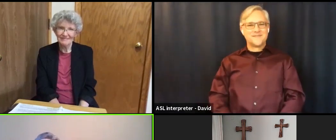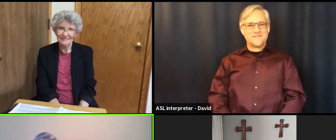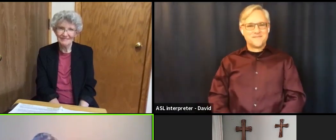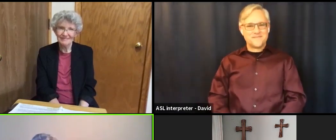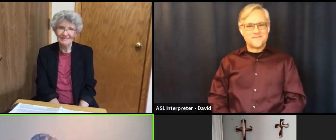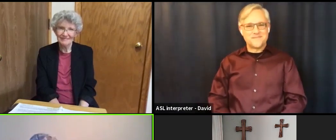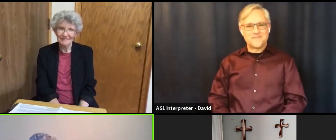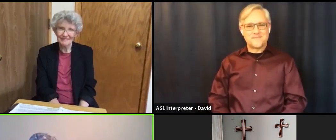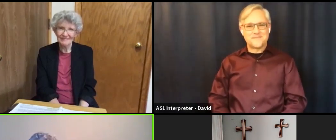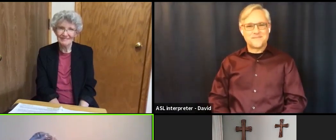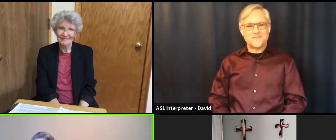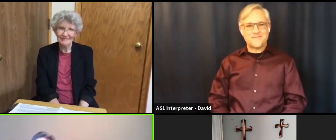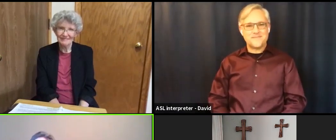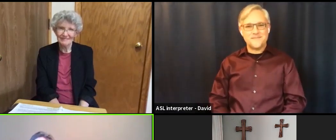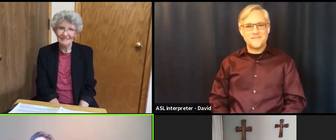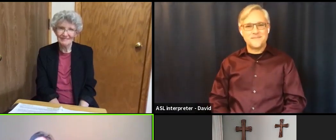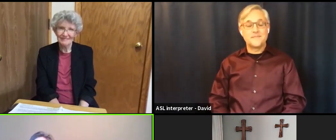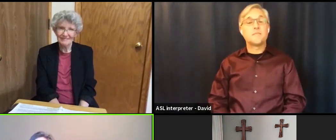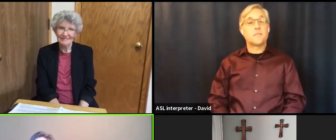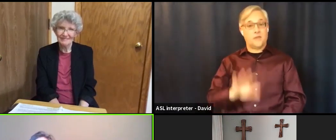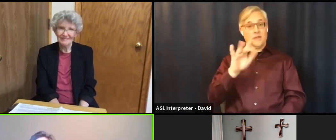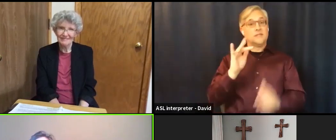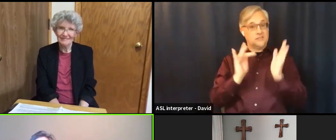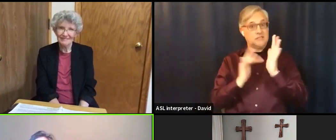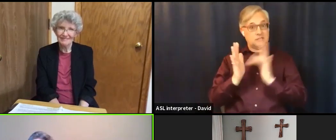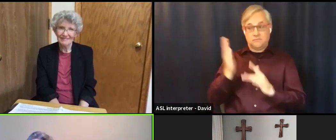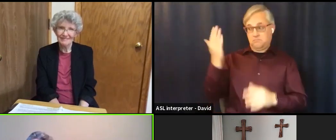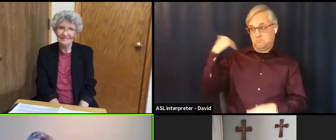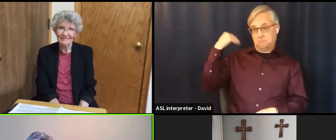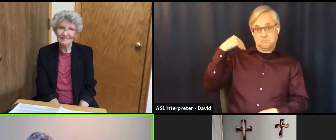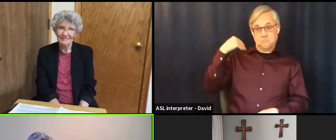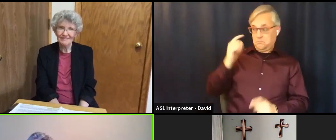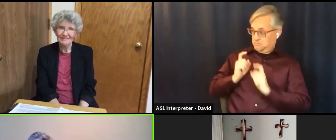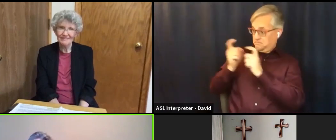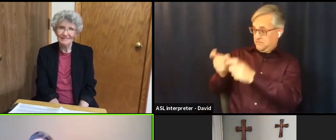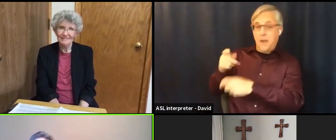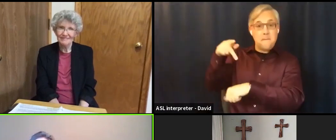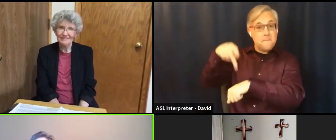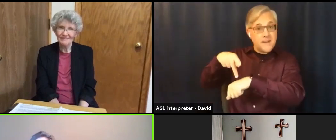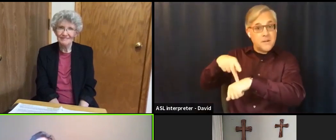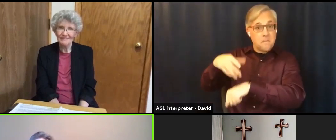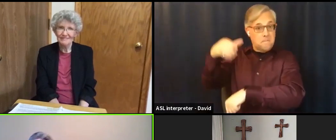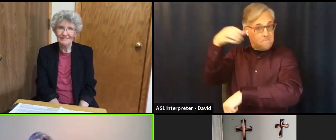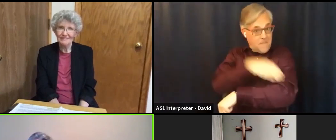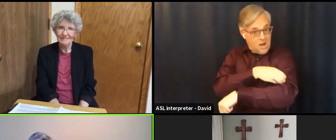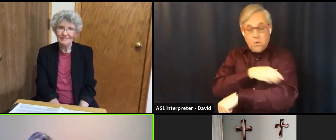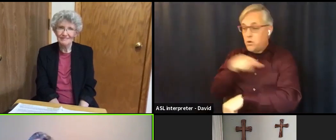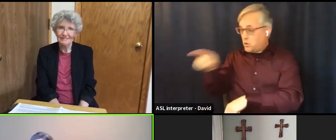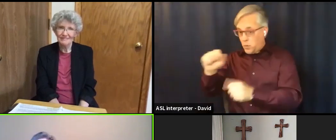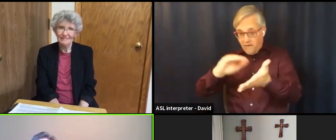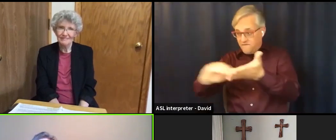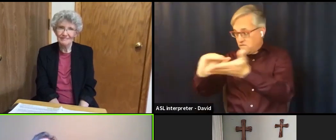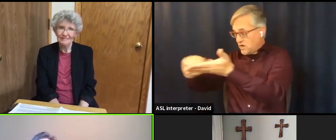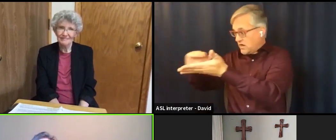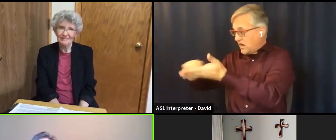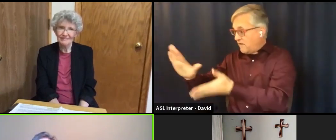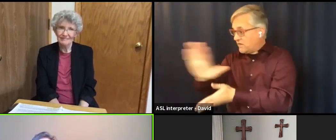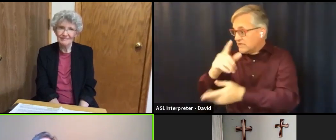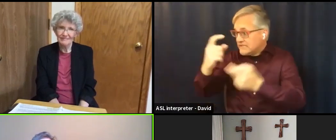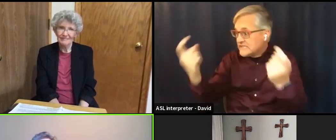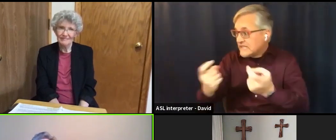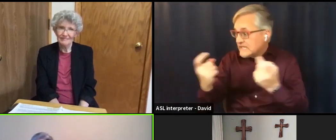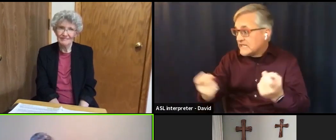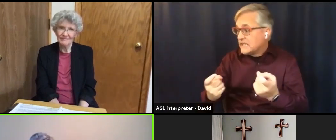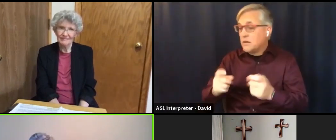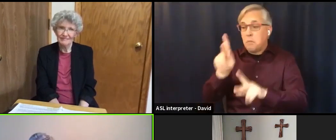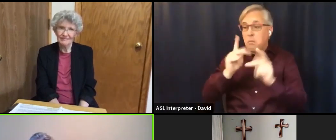It didn't matter that Jesus had empowered Peter to forgive sins and to set people free from their mistakes.